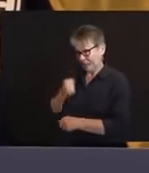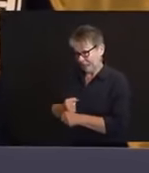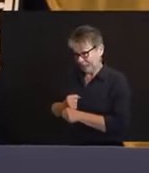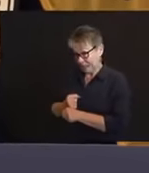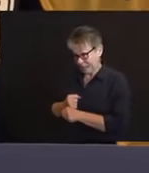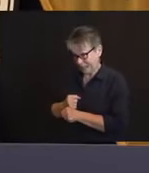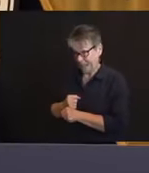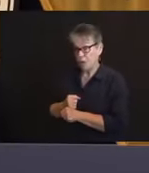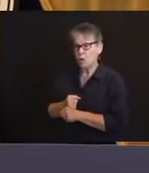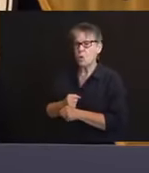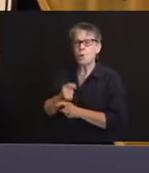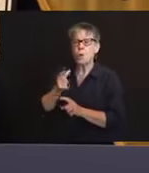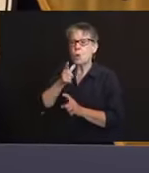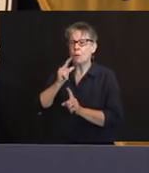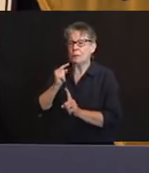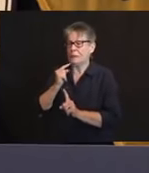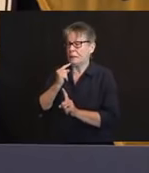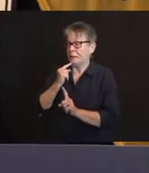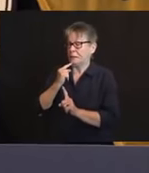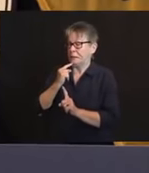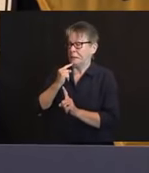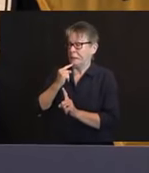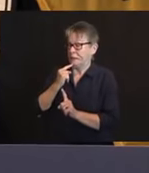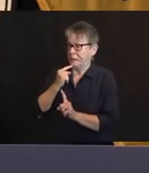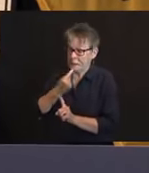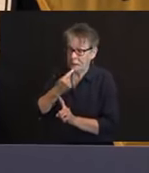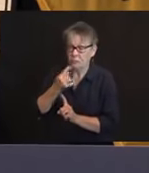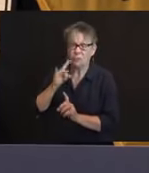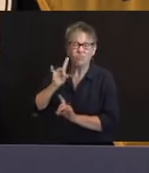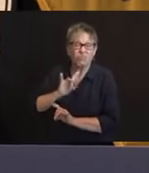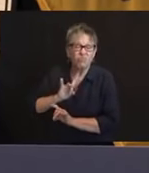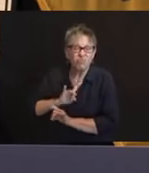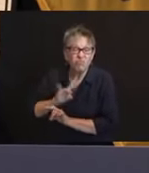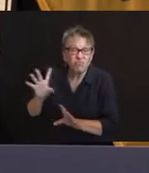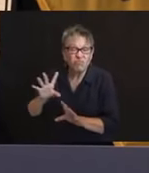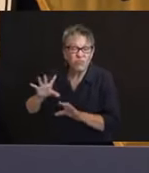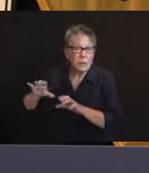right? Is that a good word to use? Encouraging.